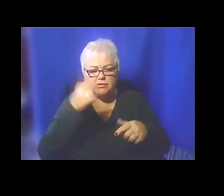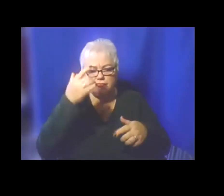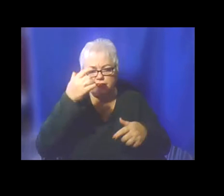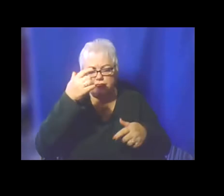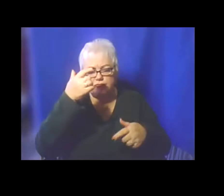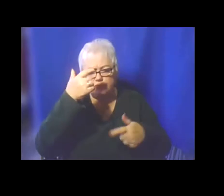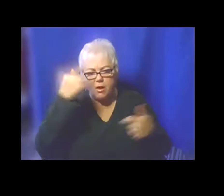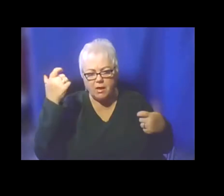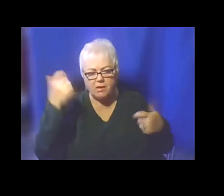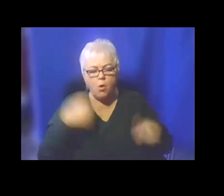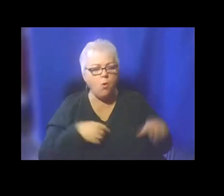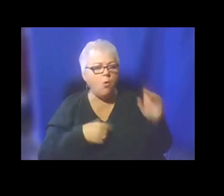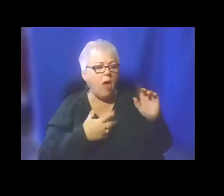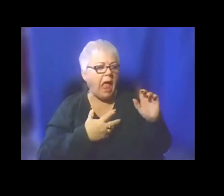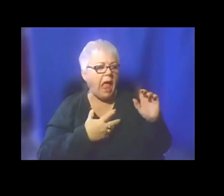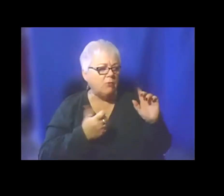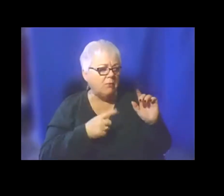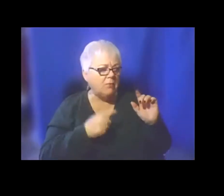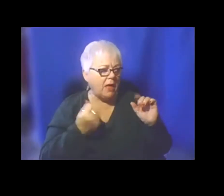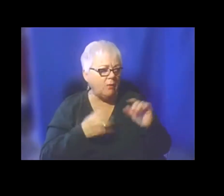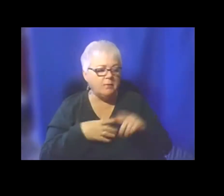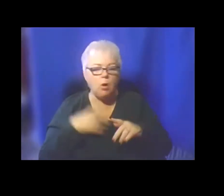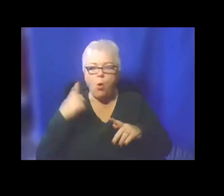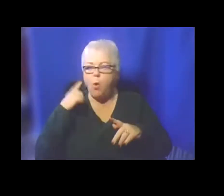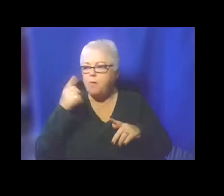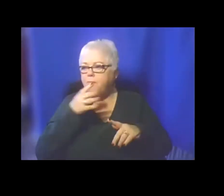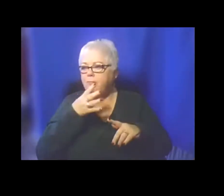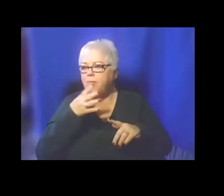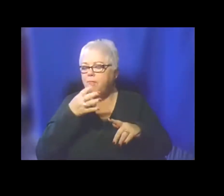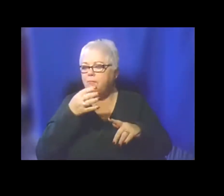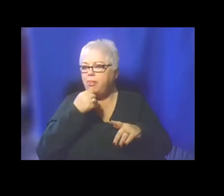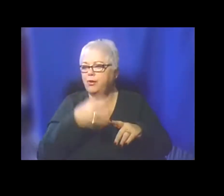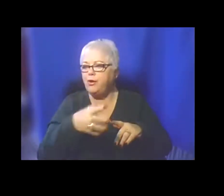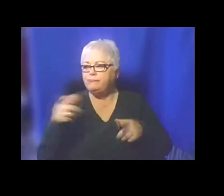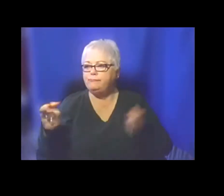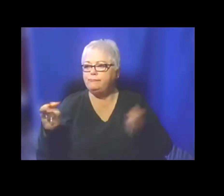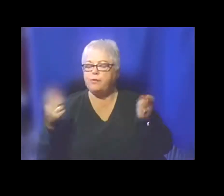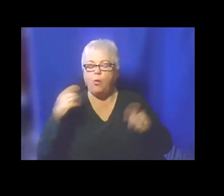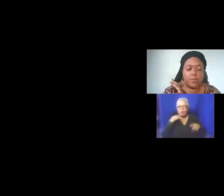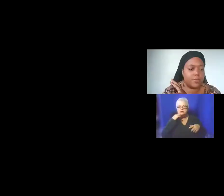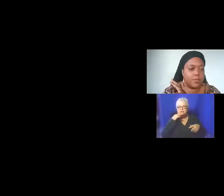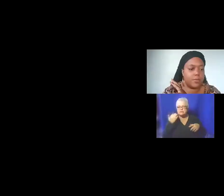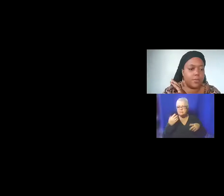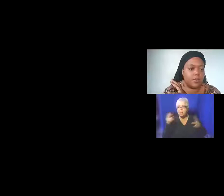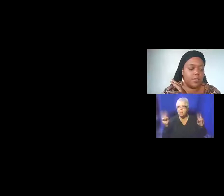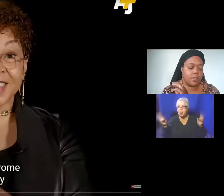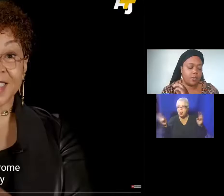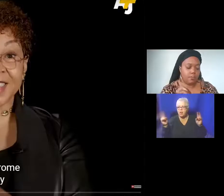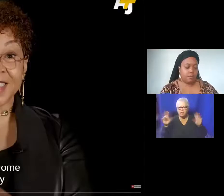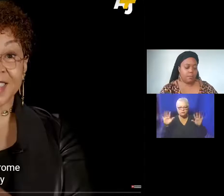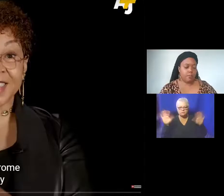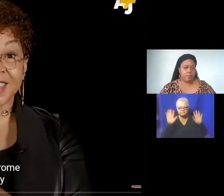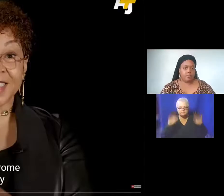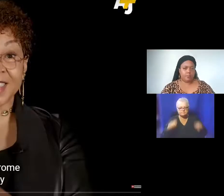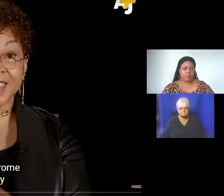they're the angry Black women, or oh, they're the matriarch, or oh, they're the Jezebel even.